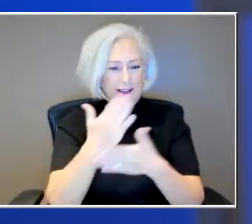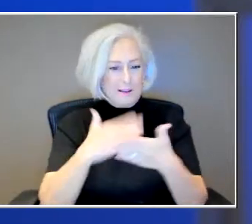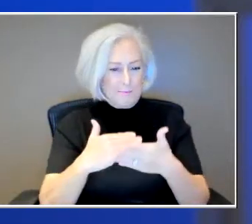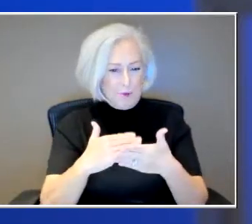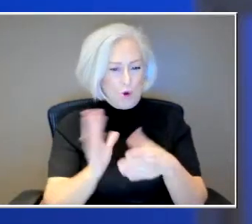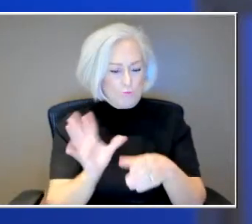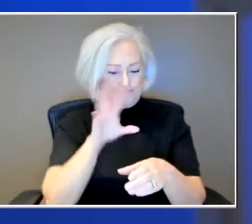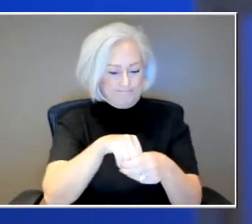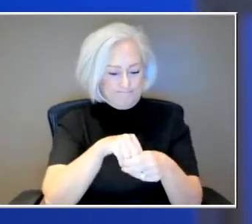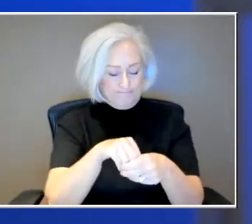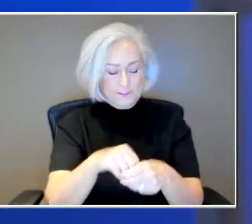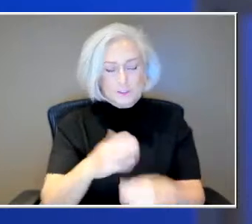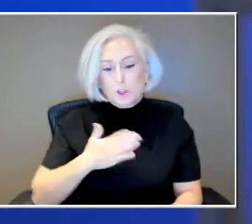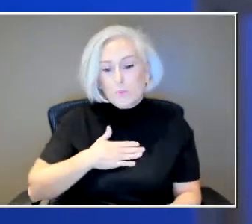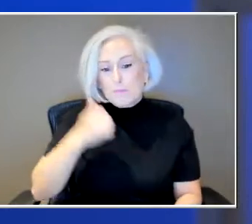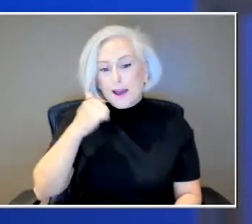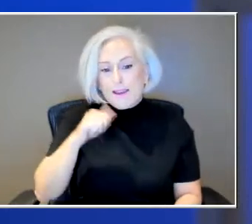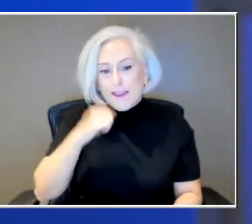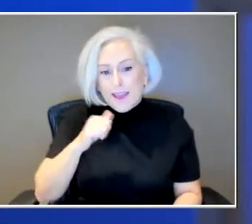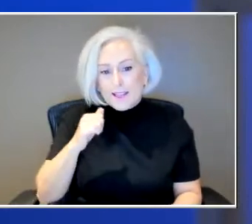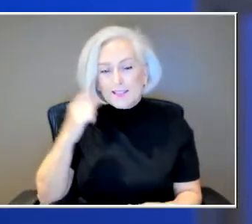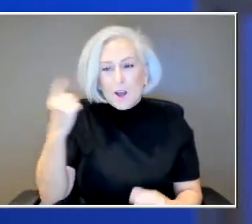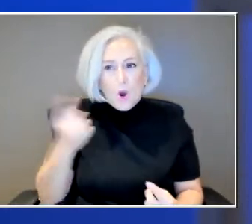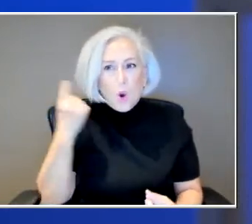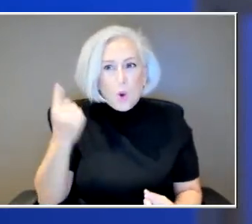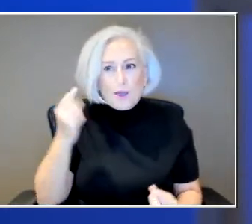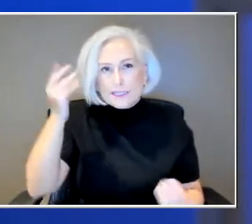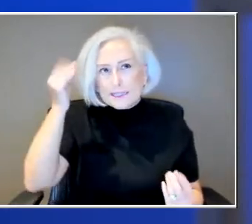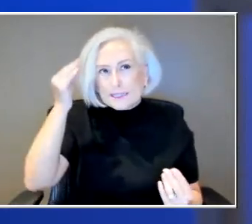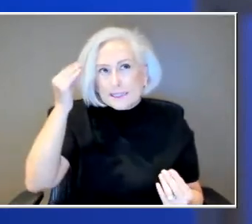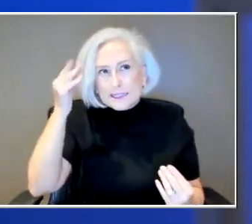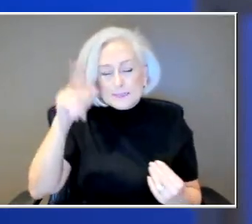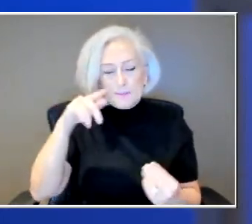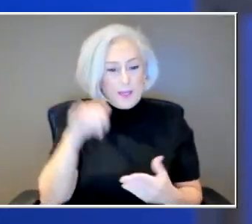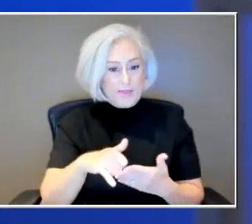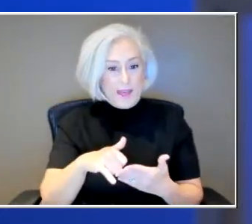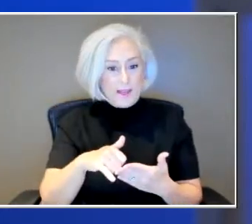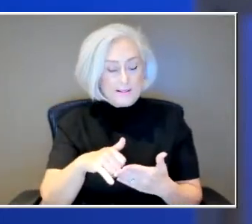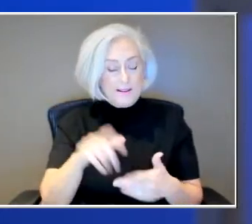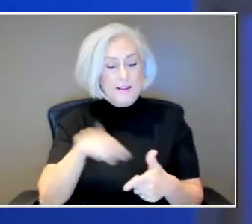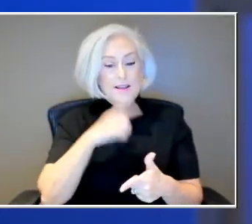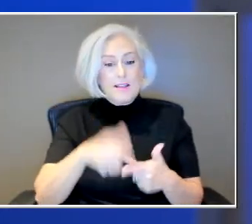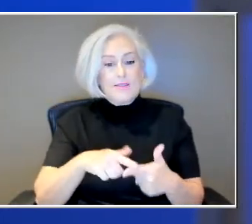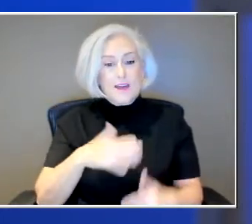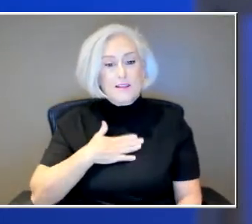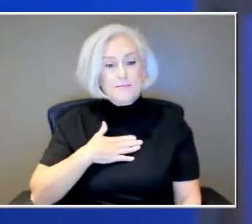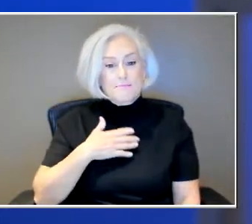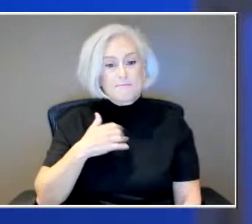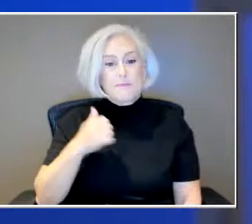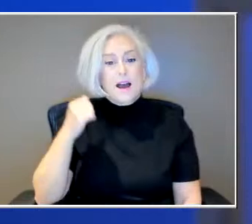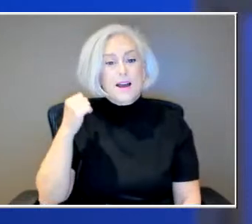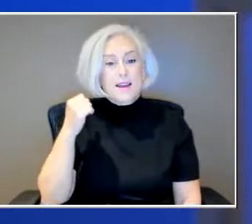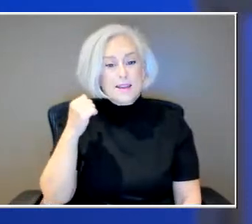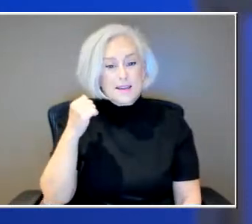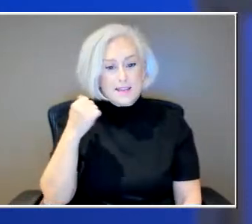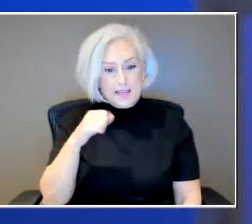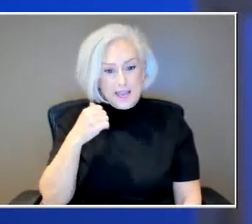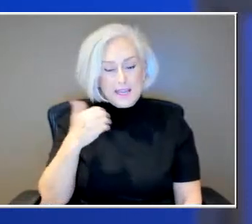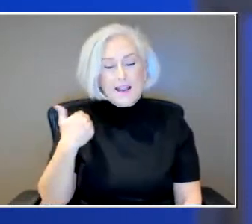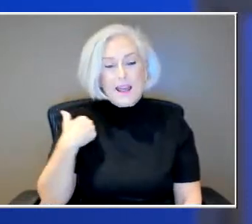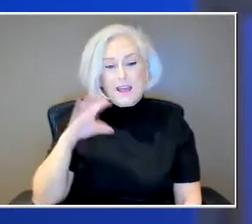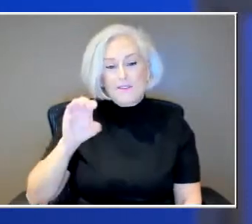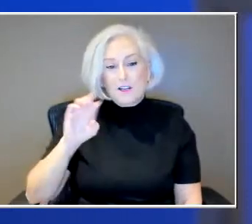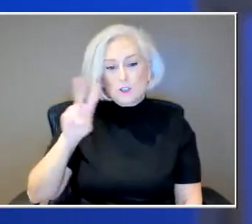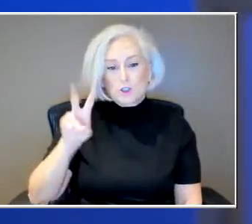of kept that in our thoughts. And so then she ended up being diagnosed with cervical cancer, and so she